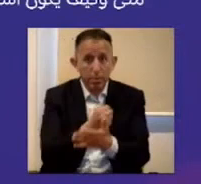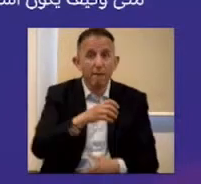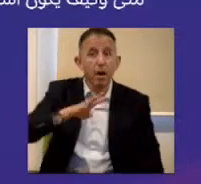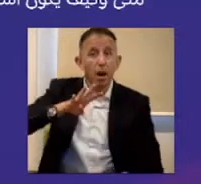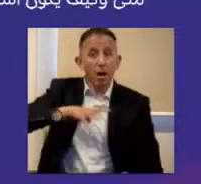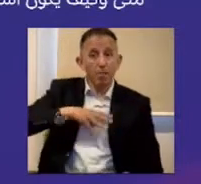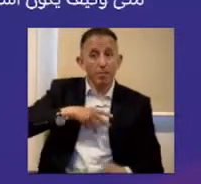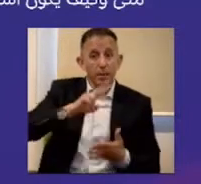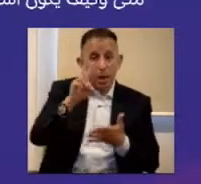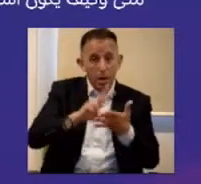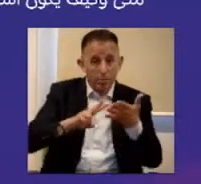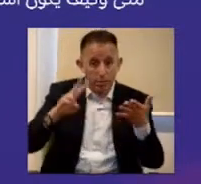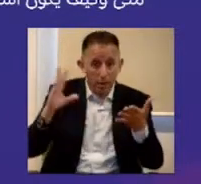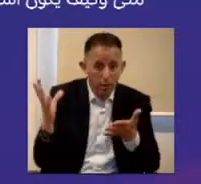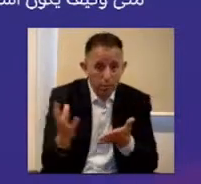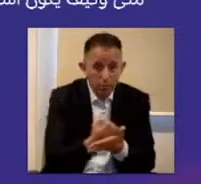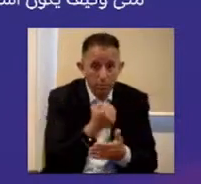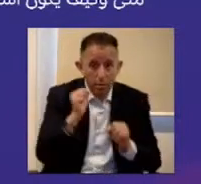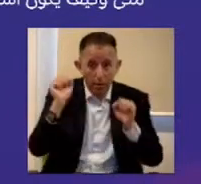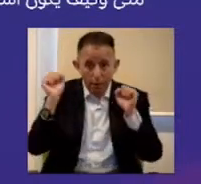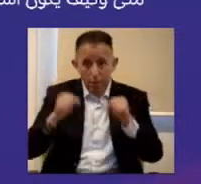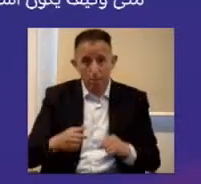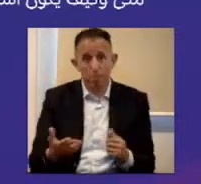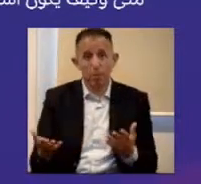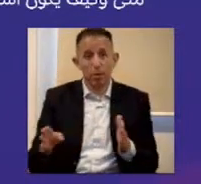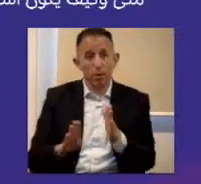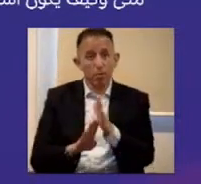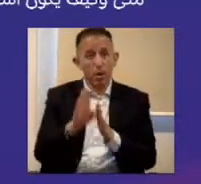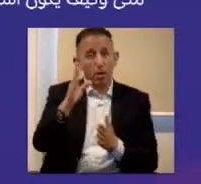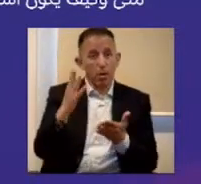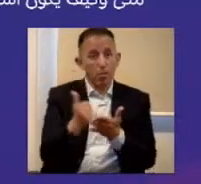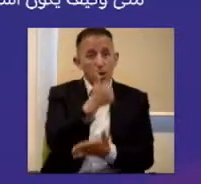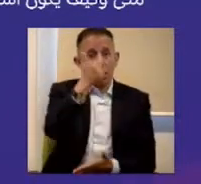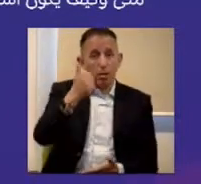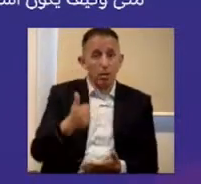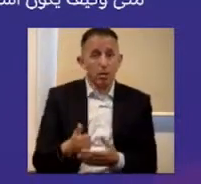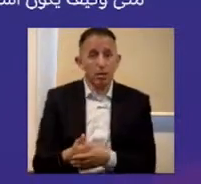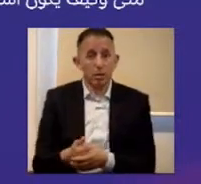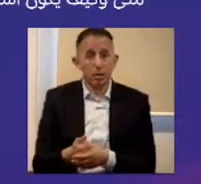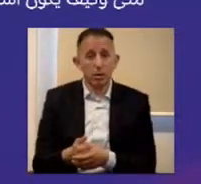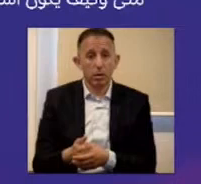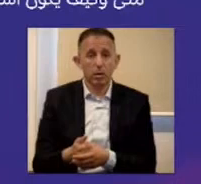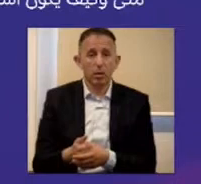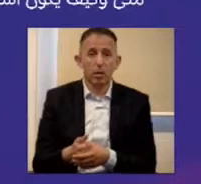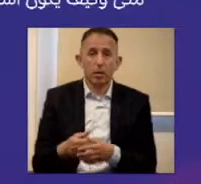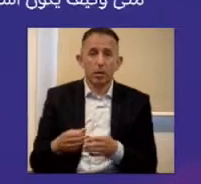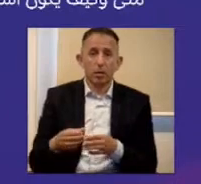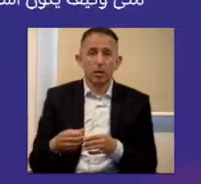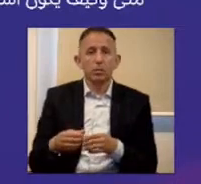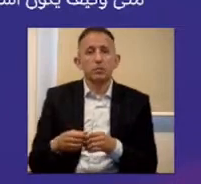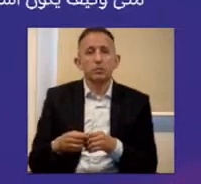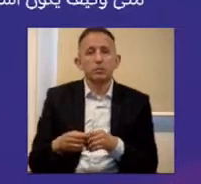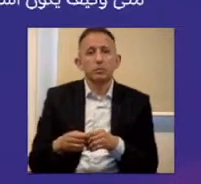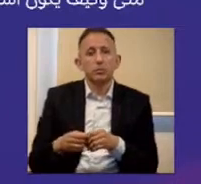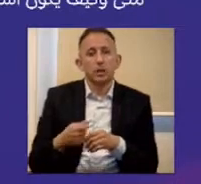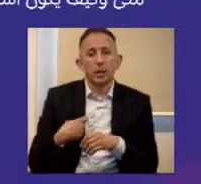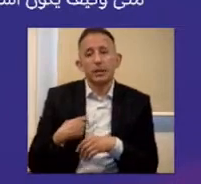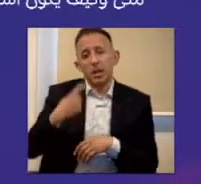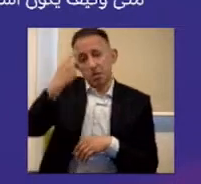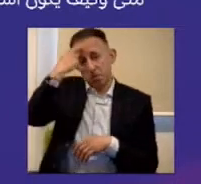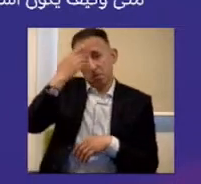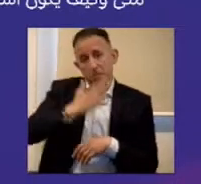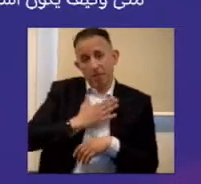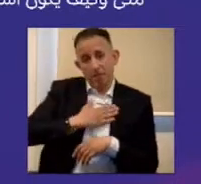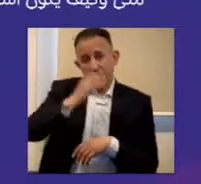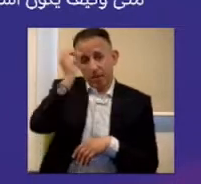Instead of that, you may allow for getting rid of exams. In my view, we should remove all exams from our